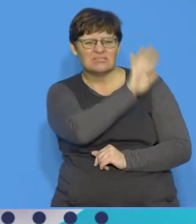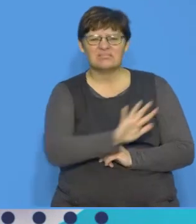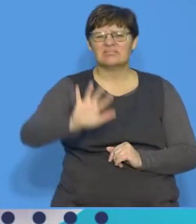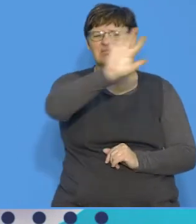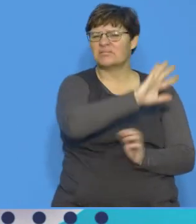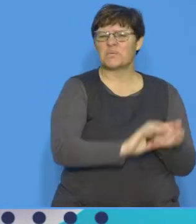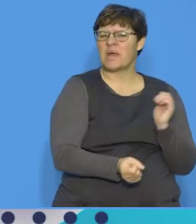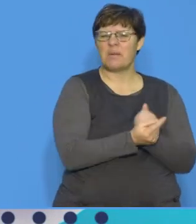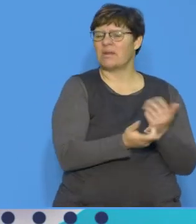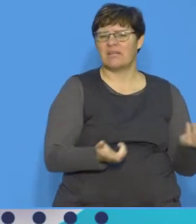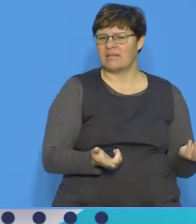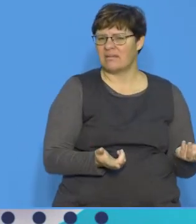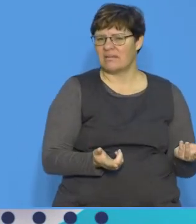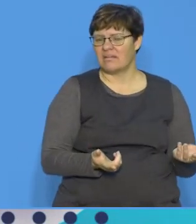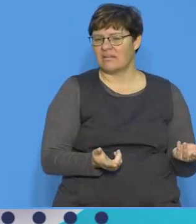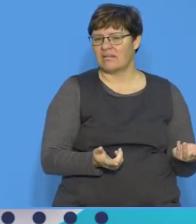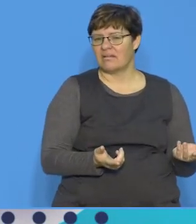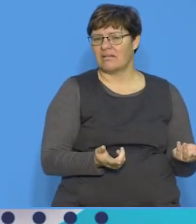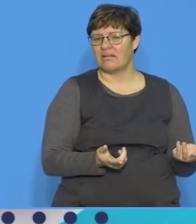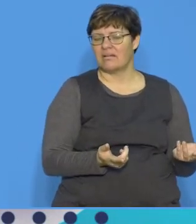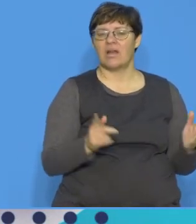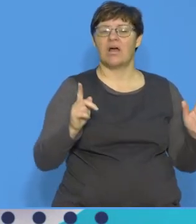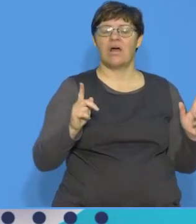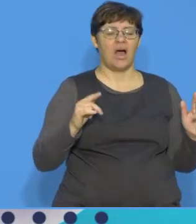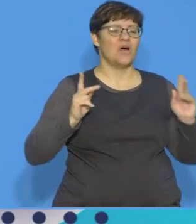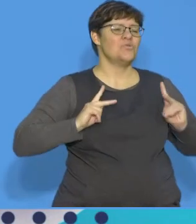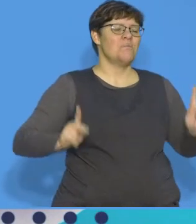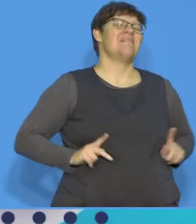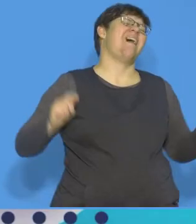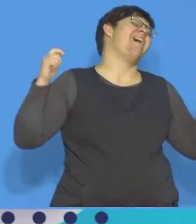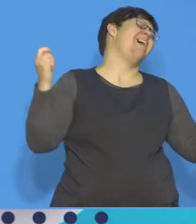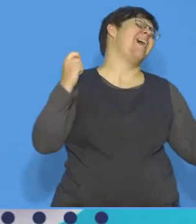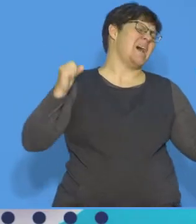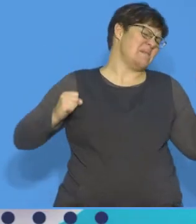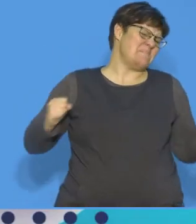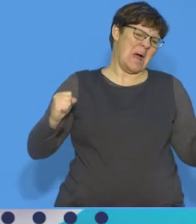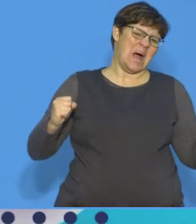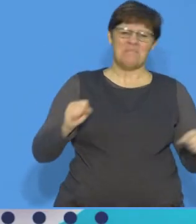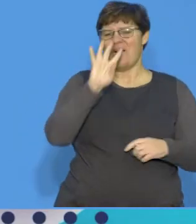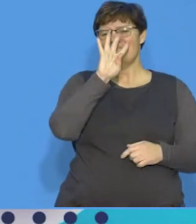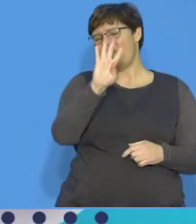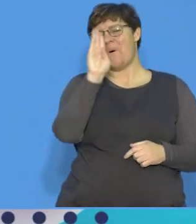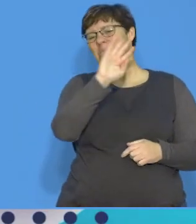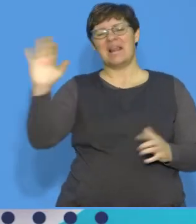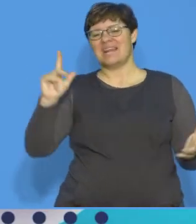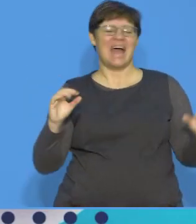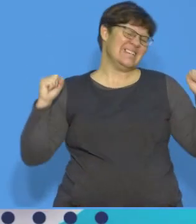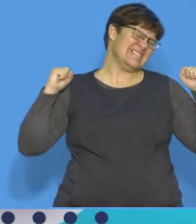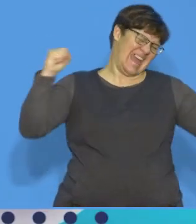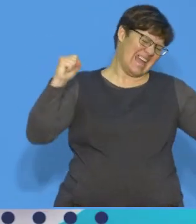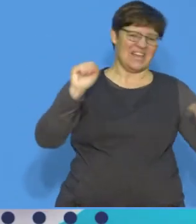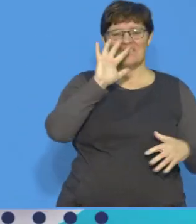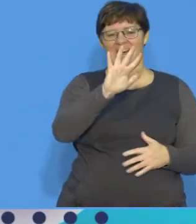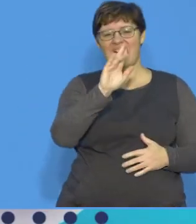those times? Humans celebrated and said, yes, we've hit the 4 billion mark, we've hit the